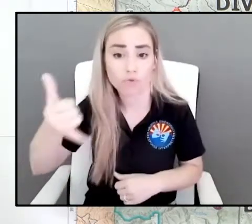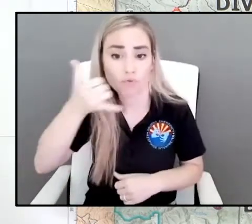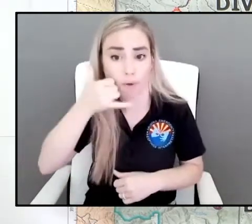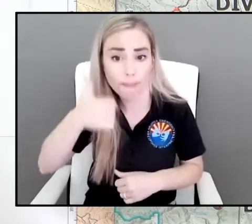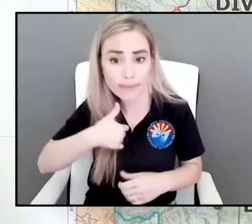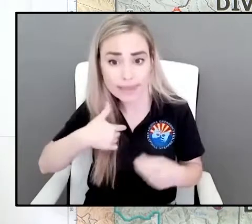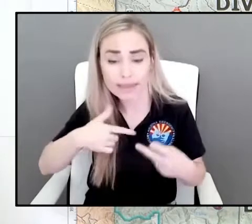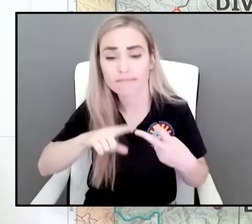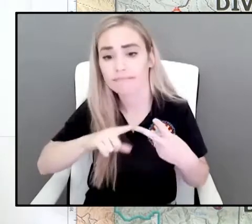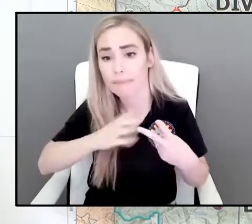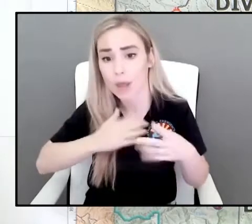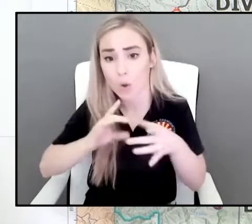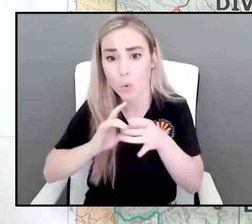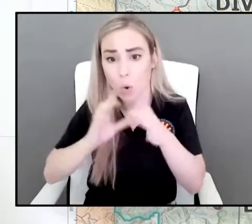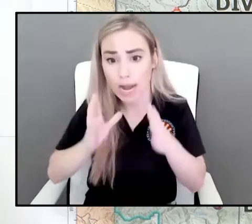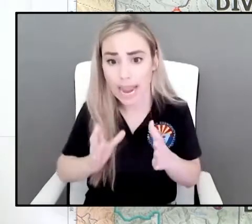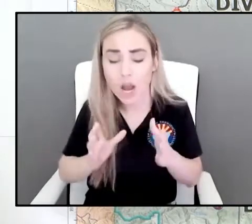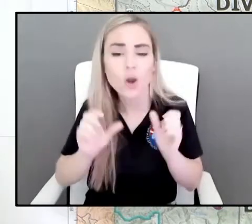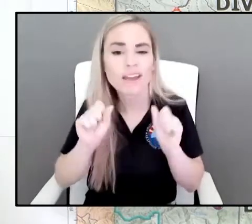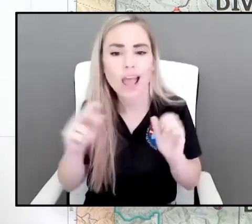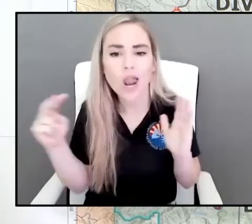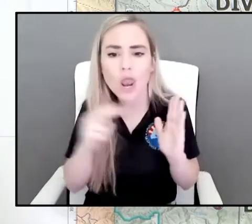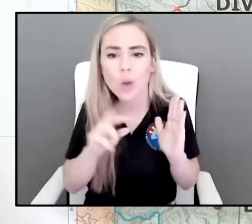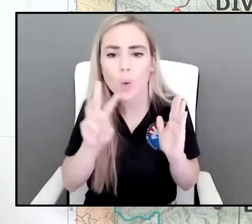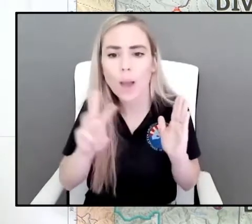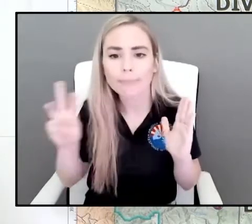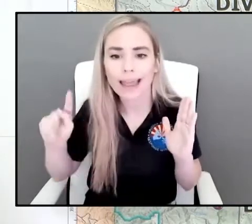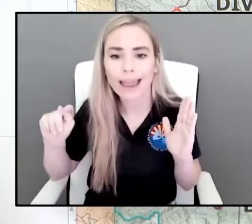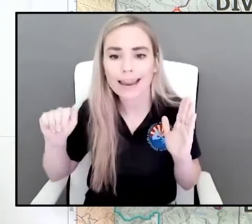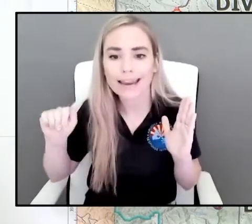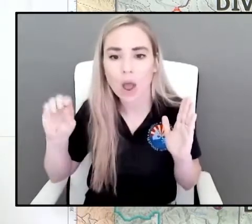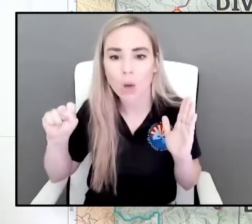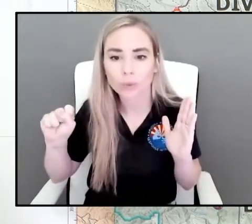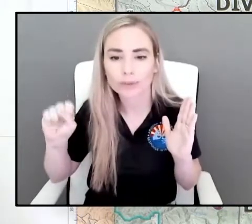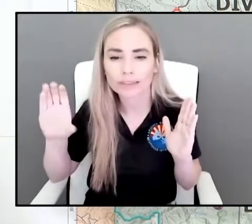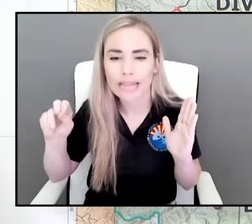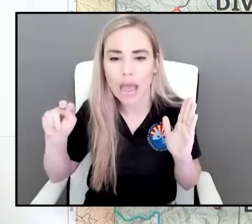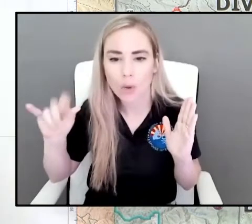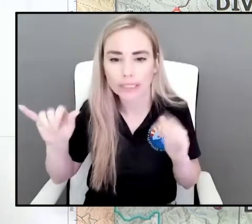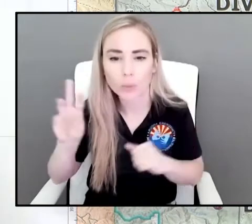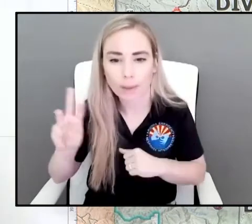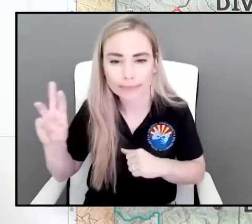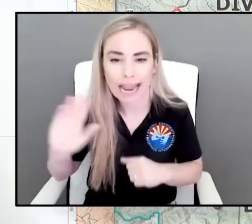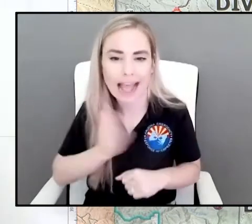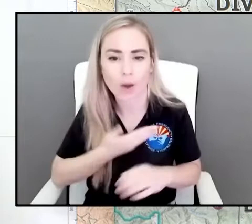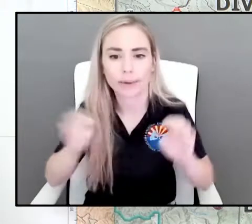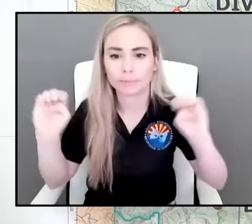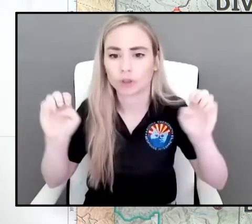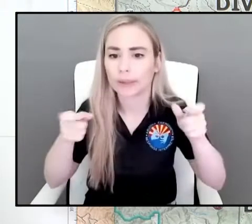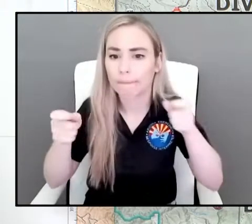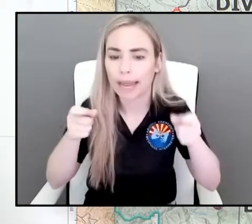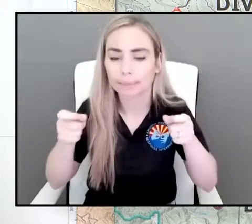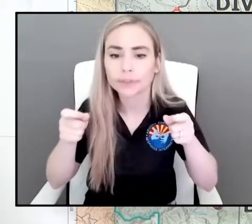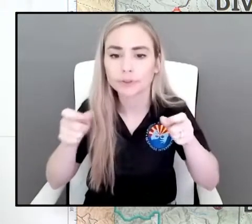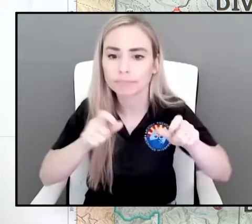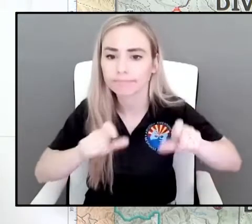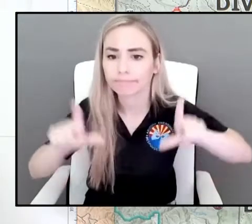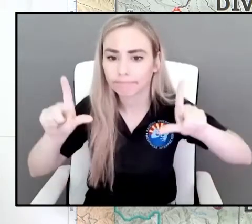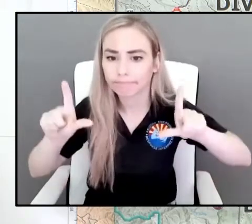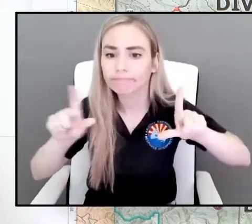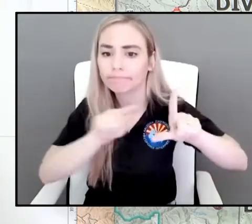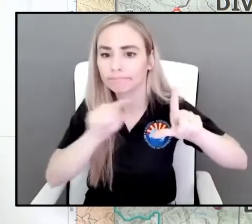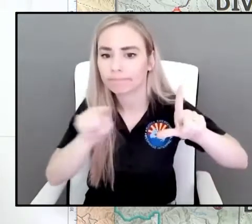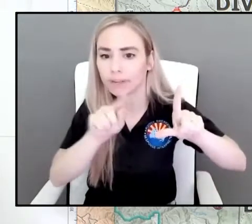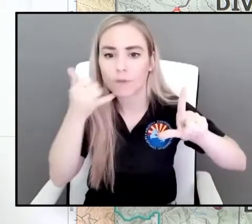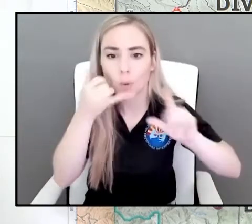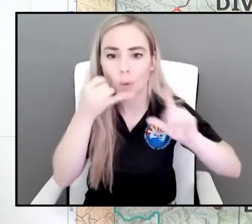contact information is on our Taos County website. You can look up the emergency management page and you can reach out to us from there, and we'll be able to provide